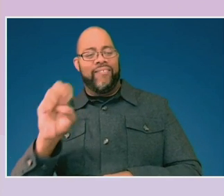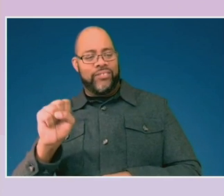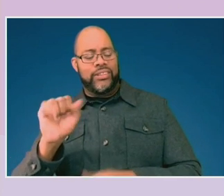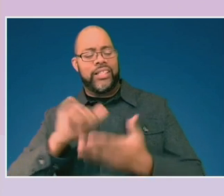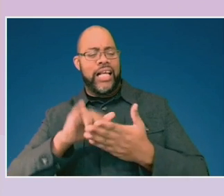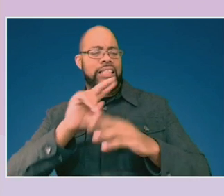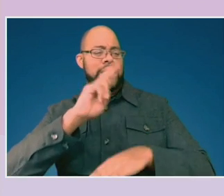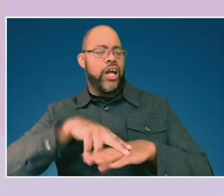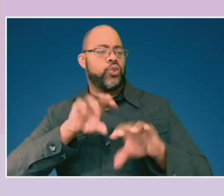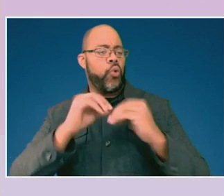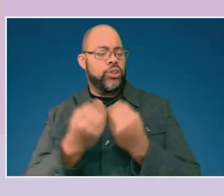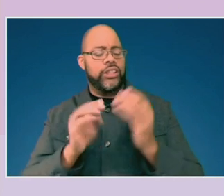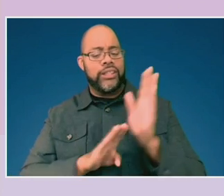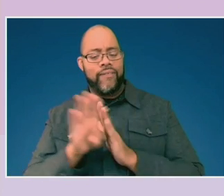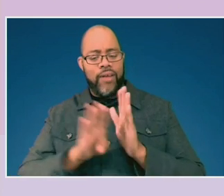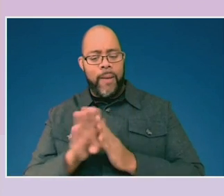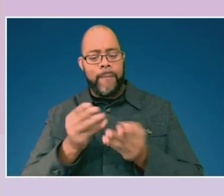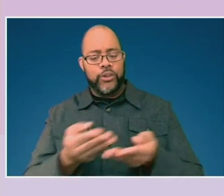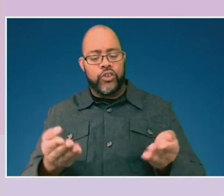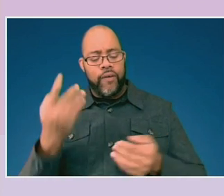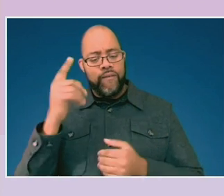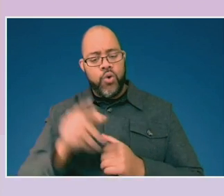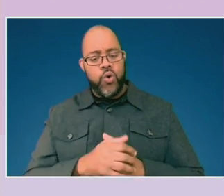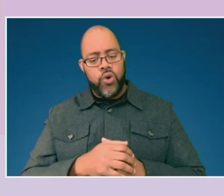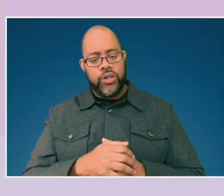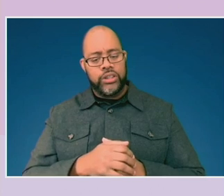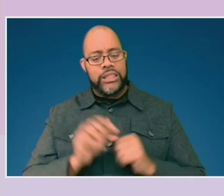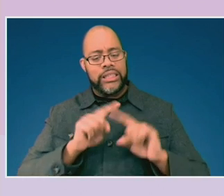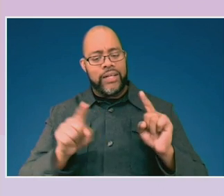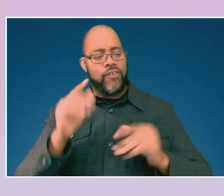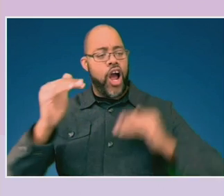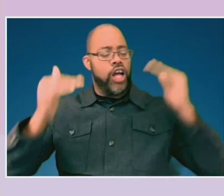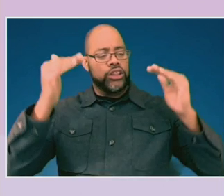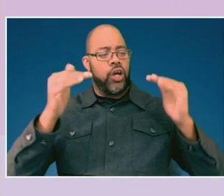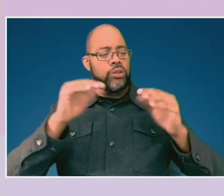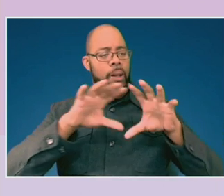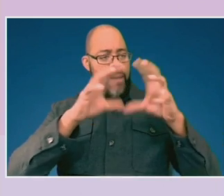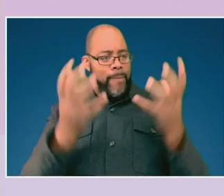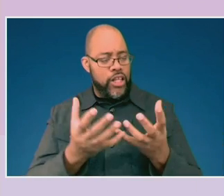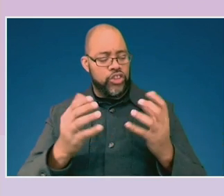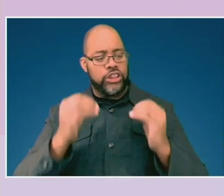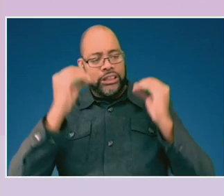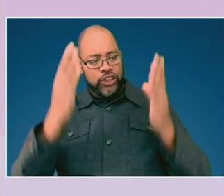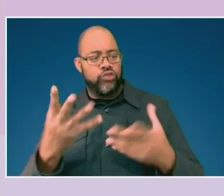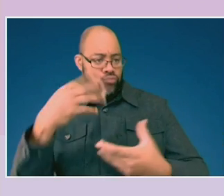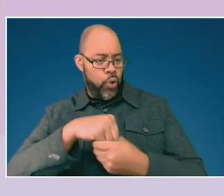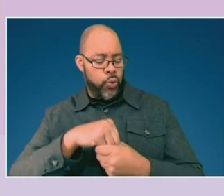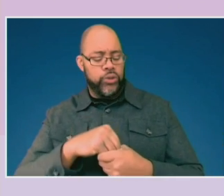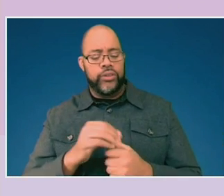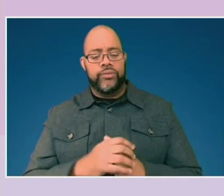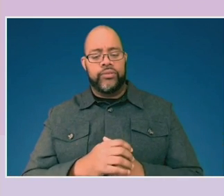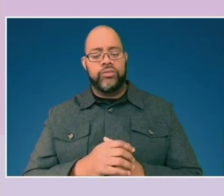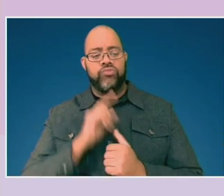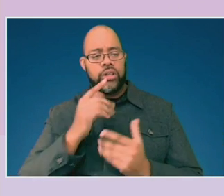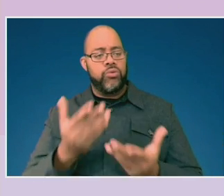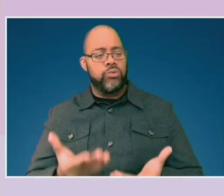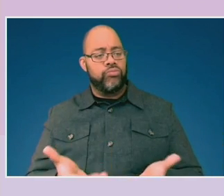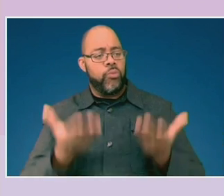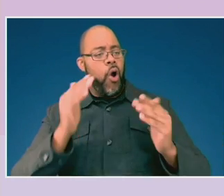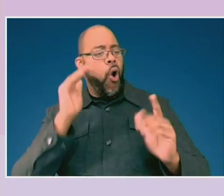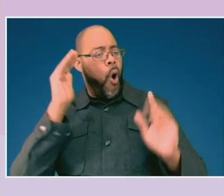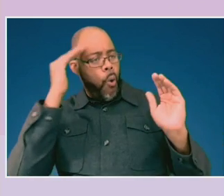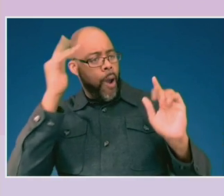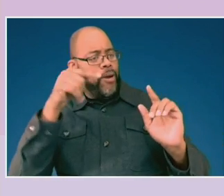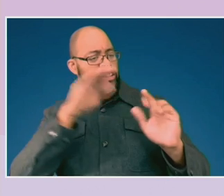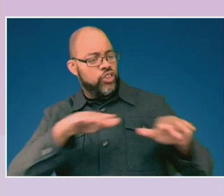that develops materials for different adult populations, educators included, to raise awareness about children's mental health